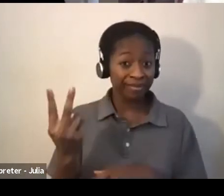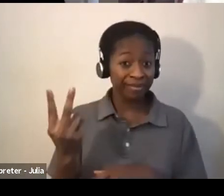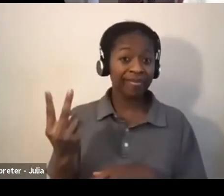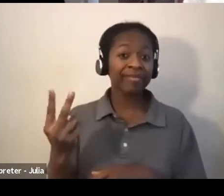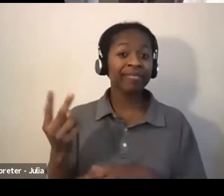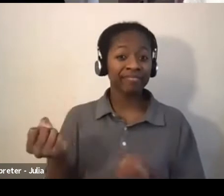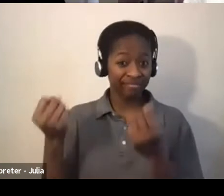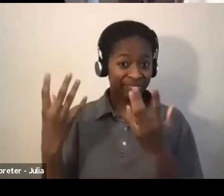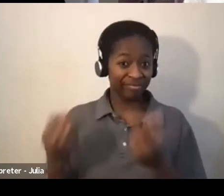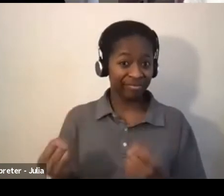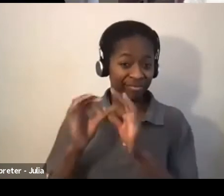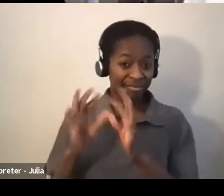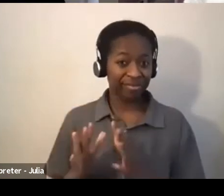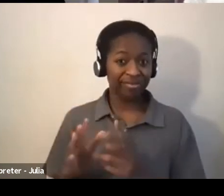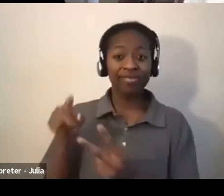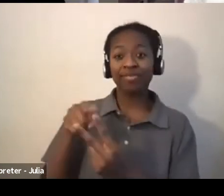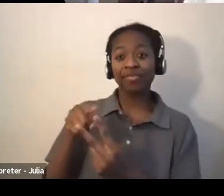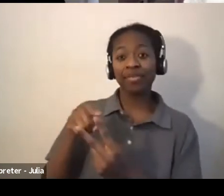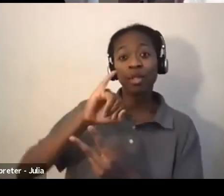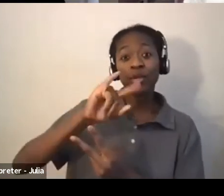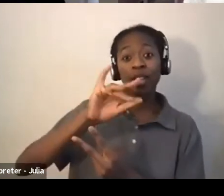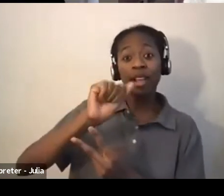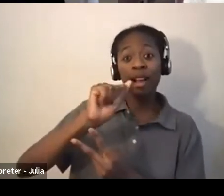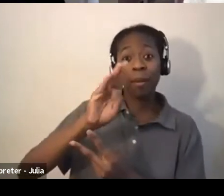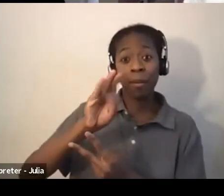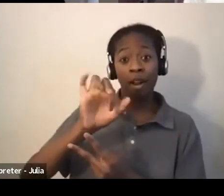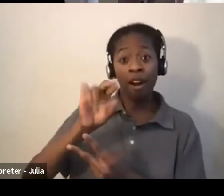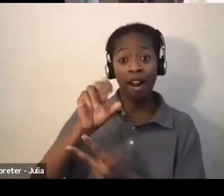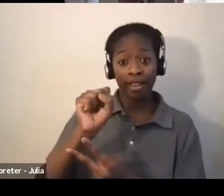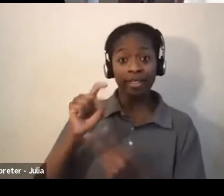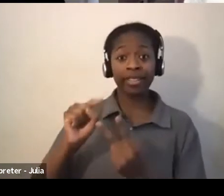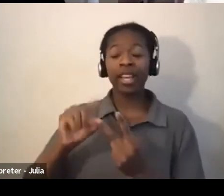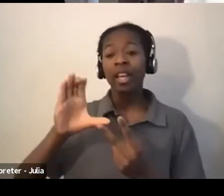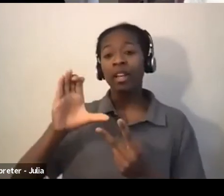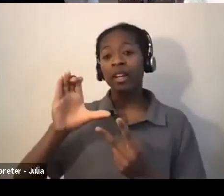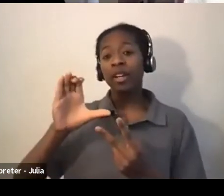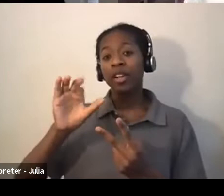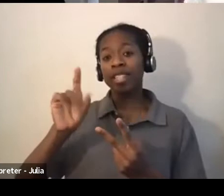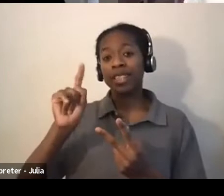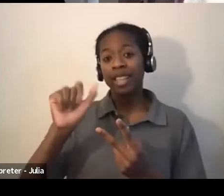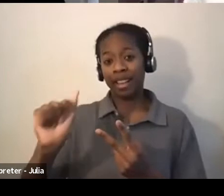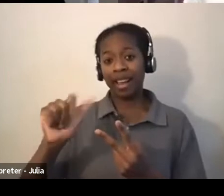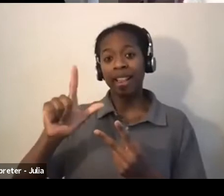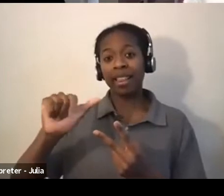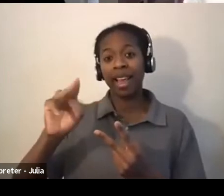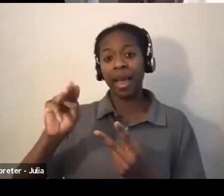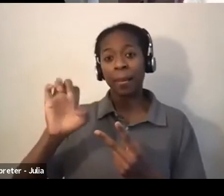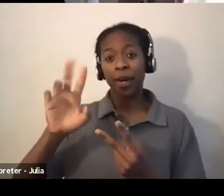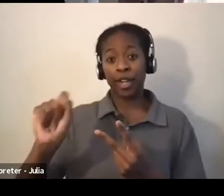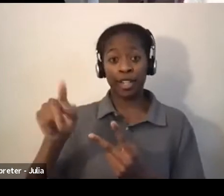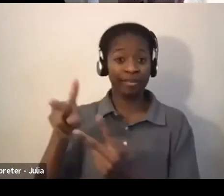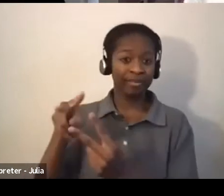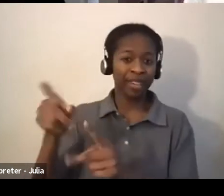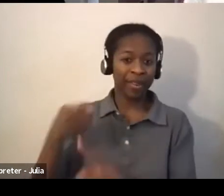sign language interpreters today, Julia Barnes and Krista Lambert from the Learning